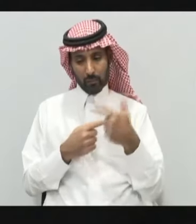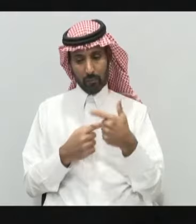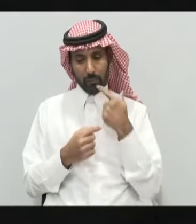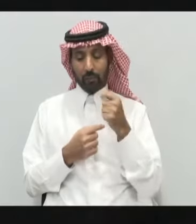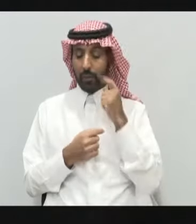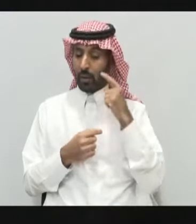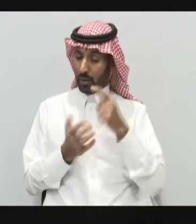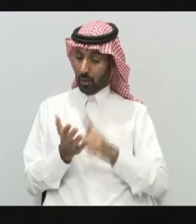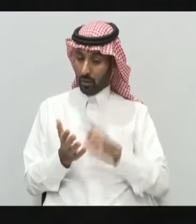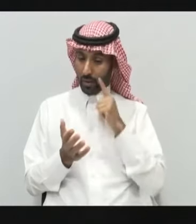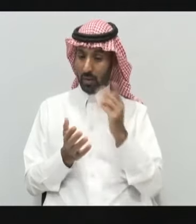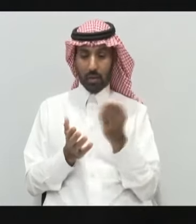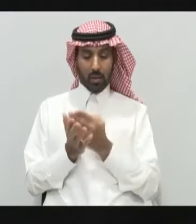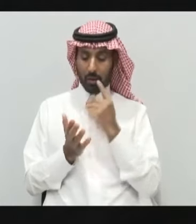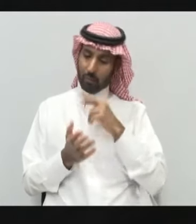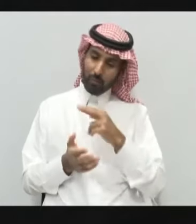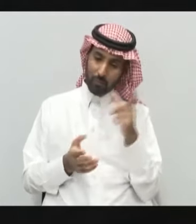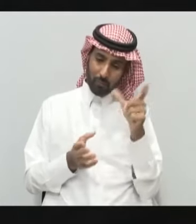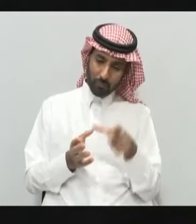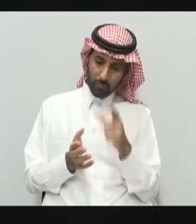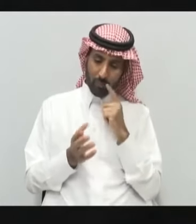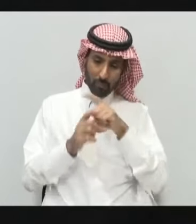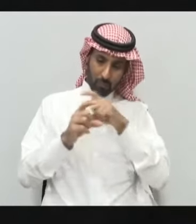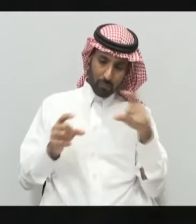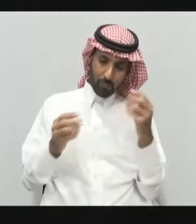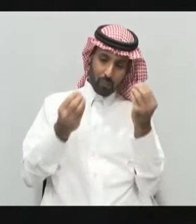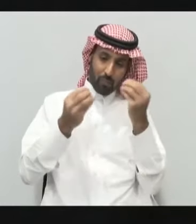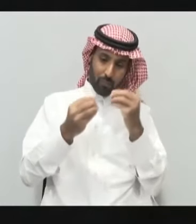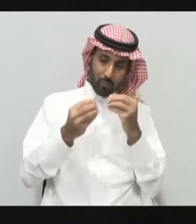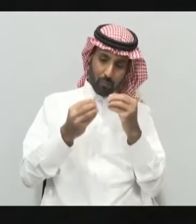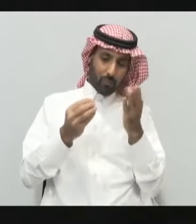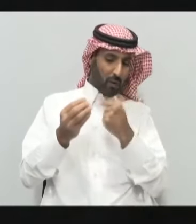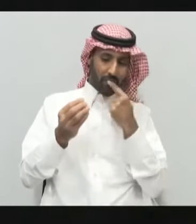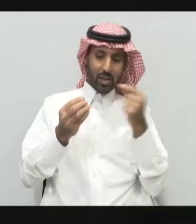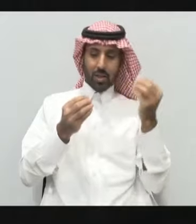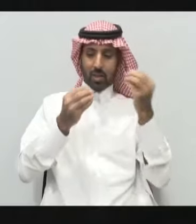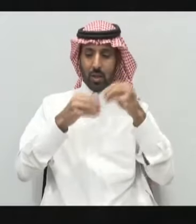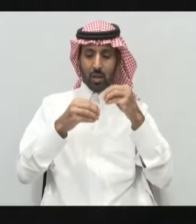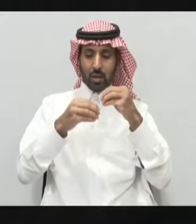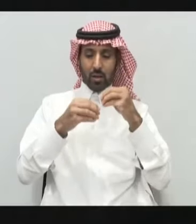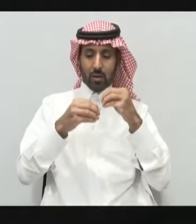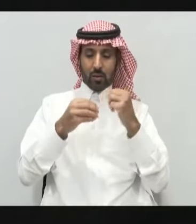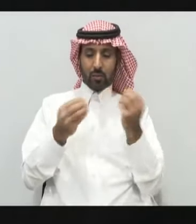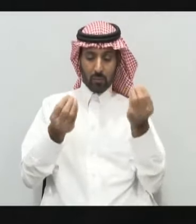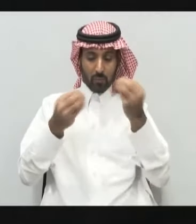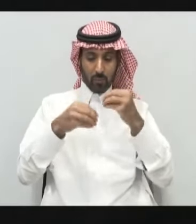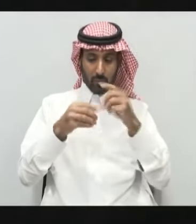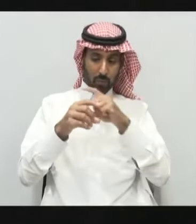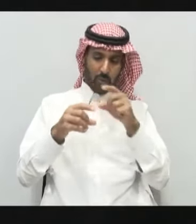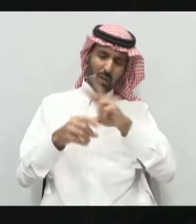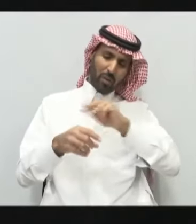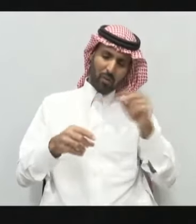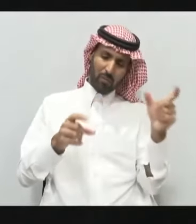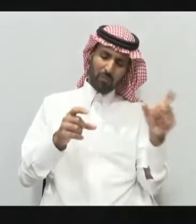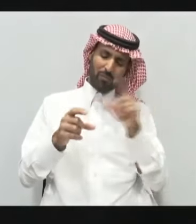about affirmative or regular sentences, we usually don't add any or we don't make any changes